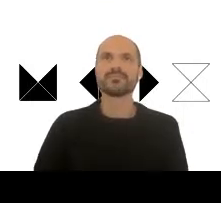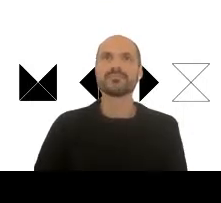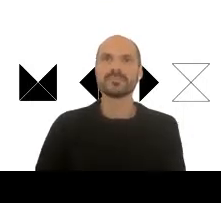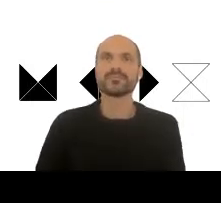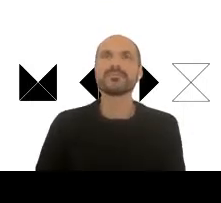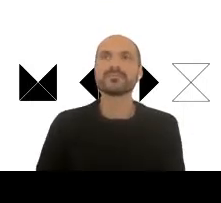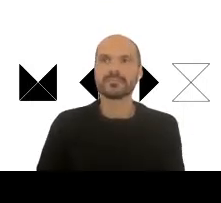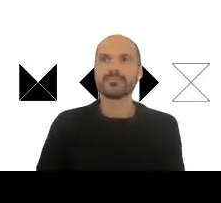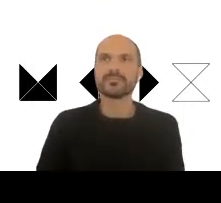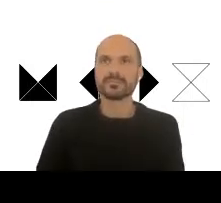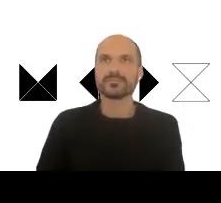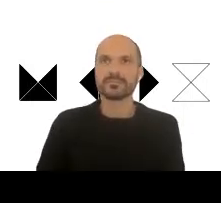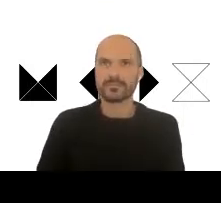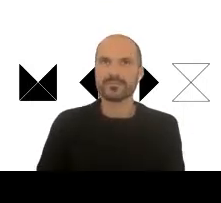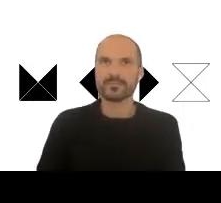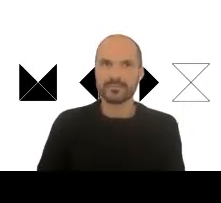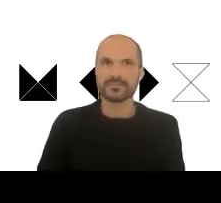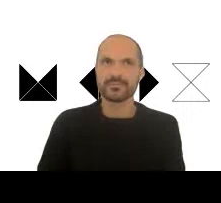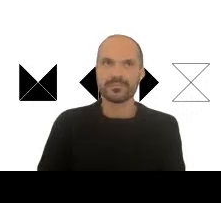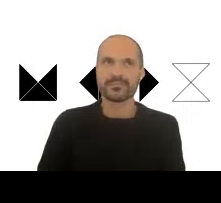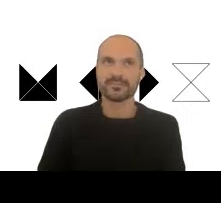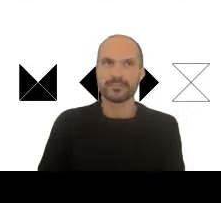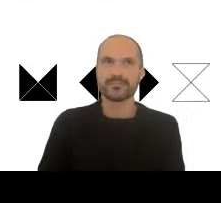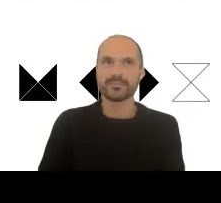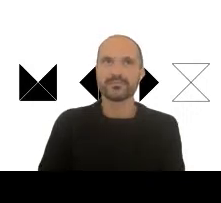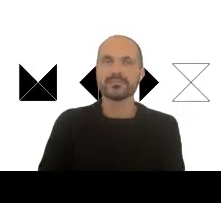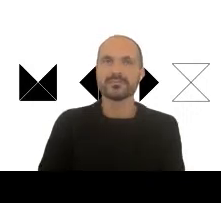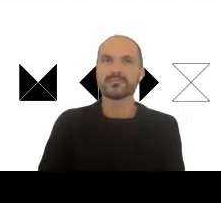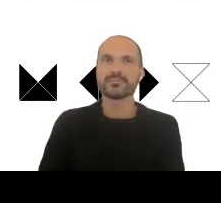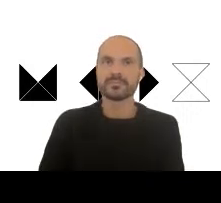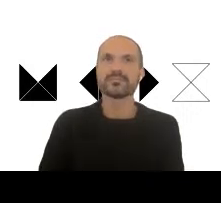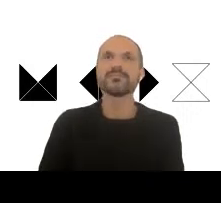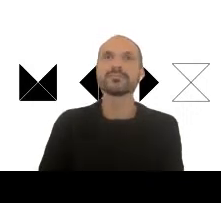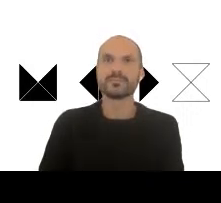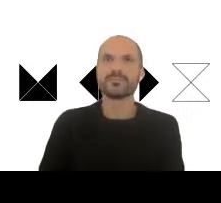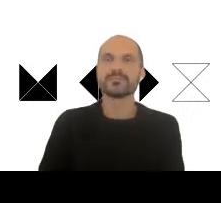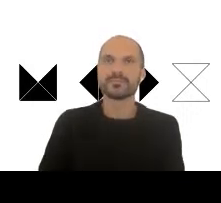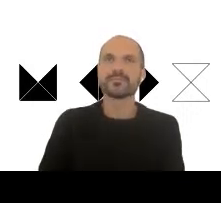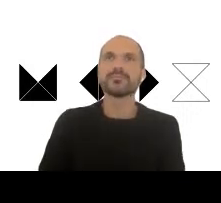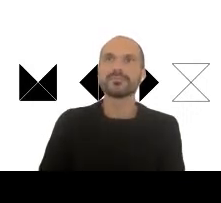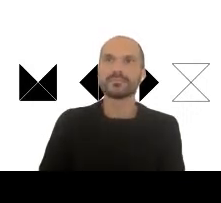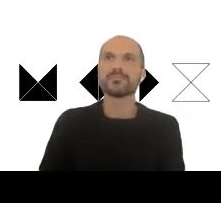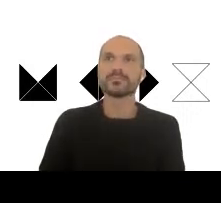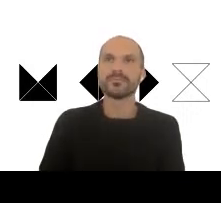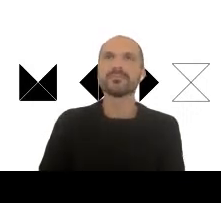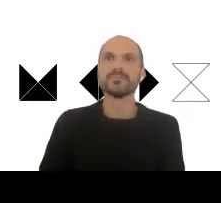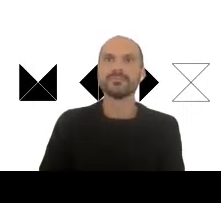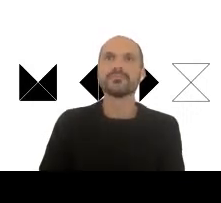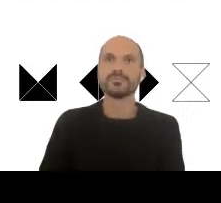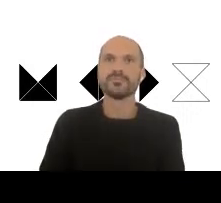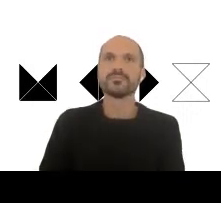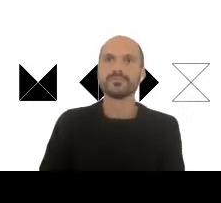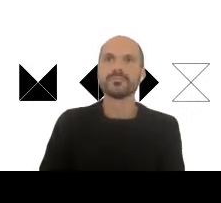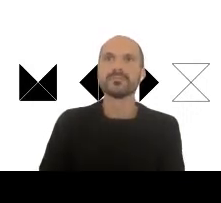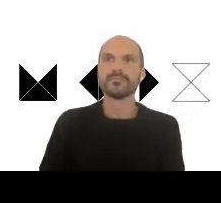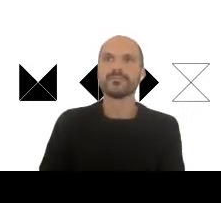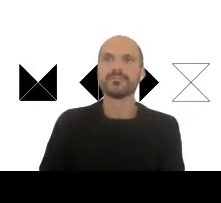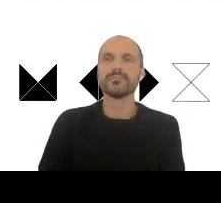trips. And so there is this plan for a city for 20,000 students.